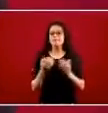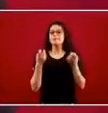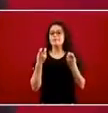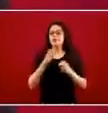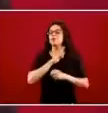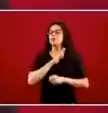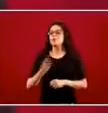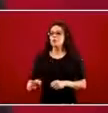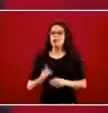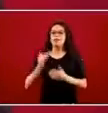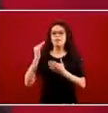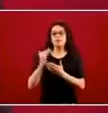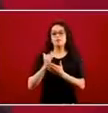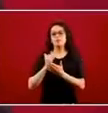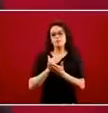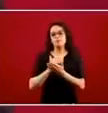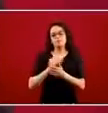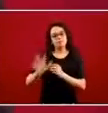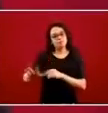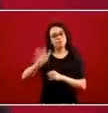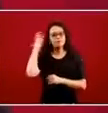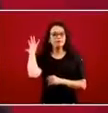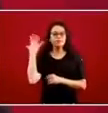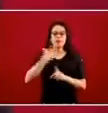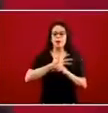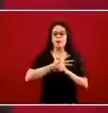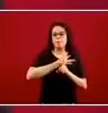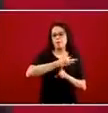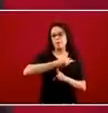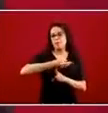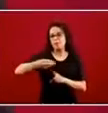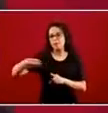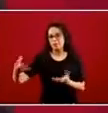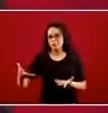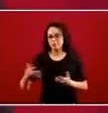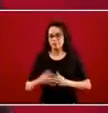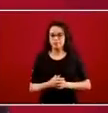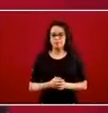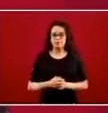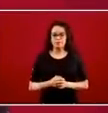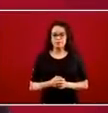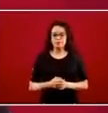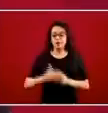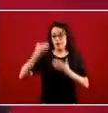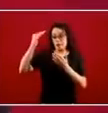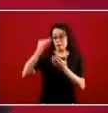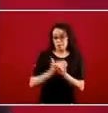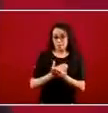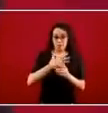home and flatten the curve and slow down the contagion rate,